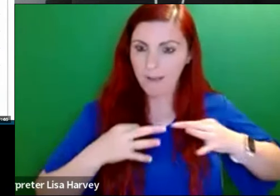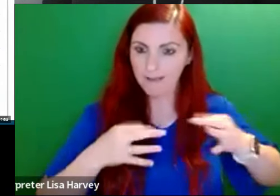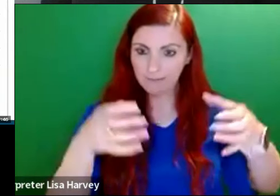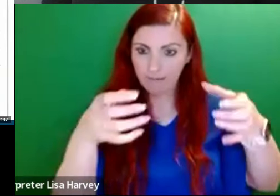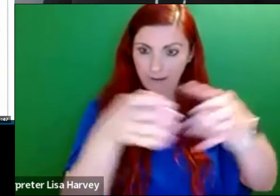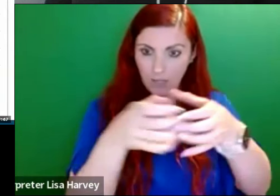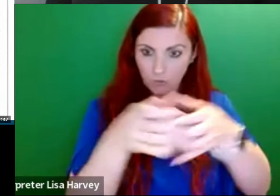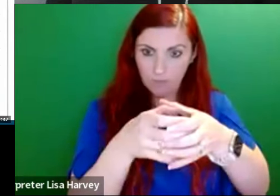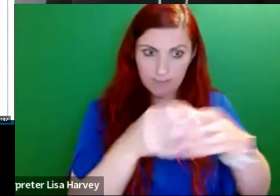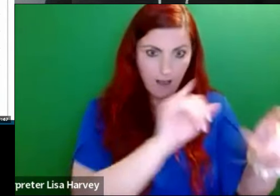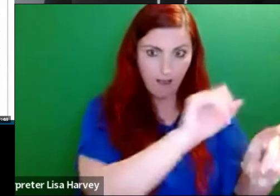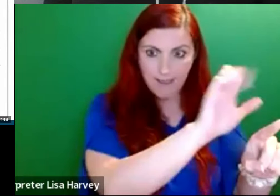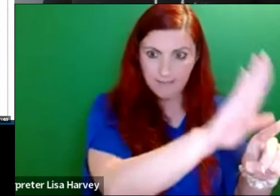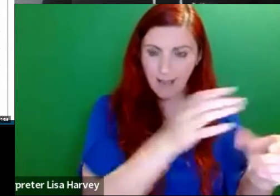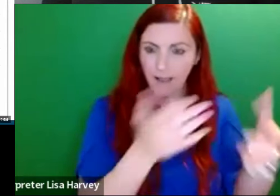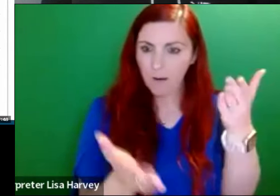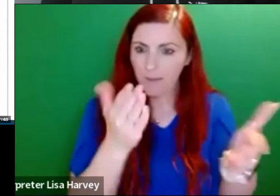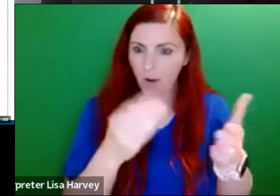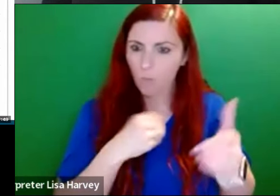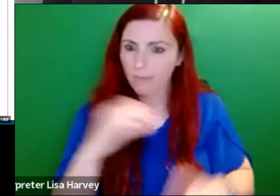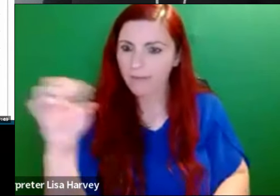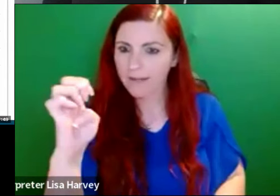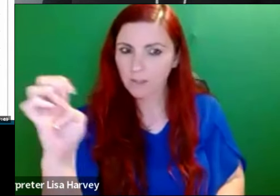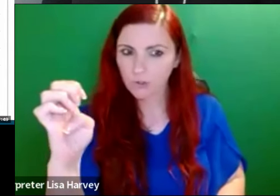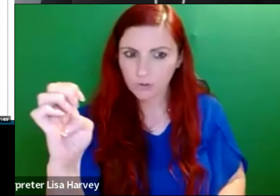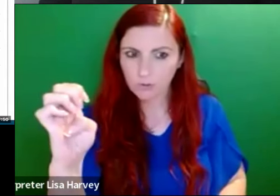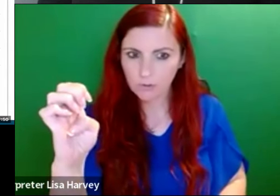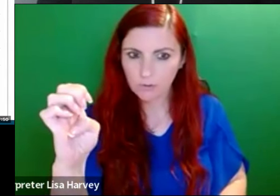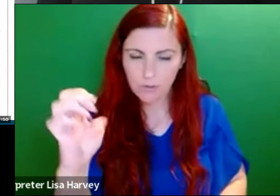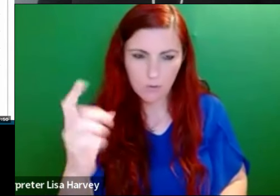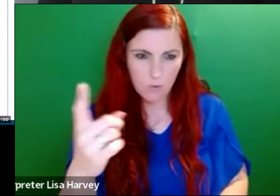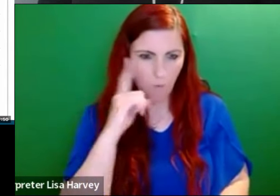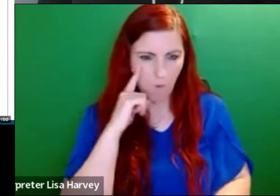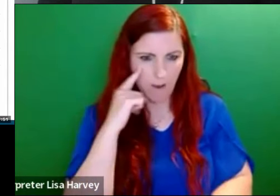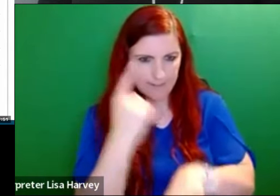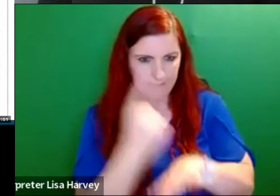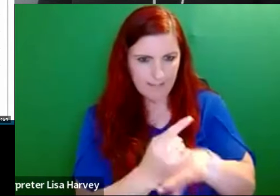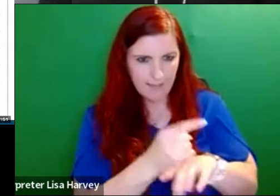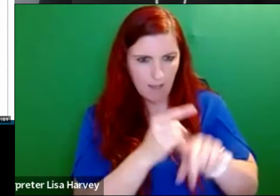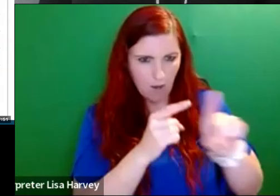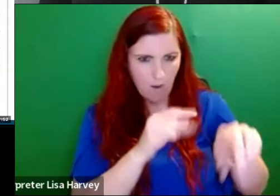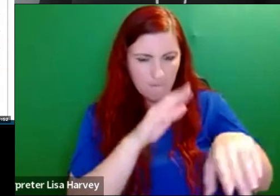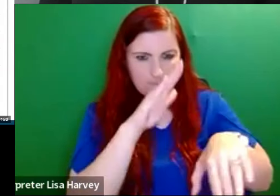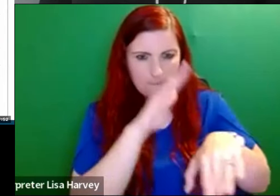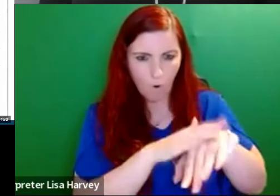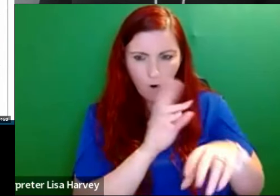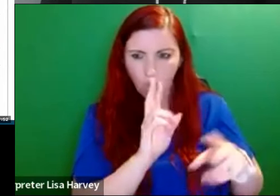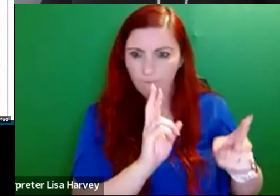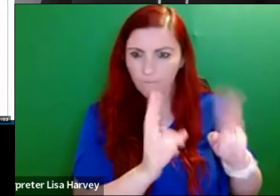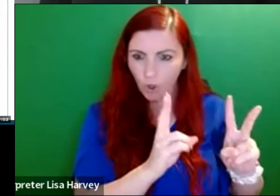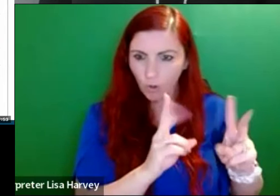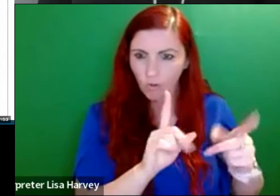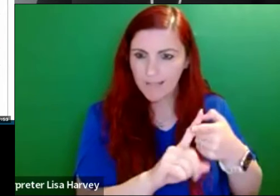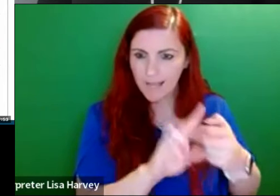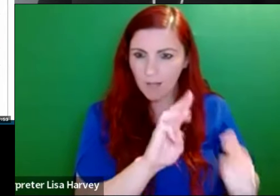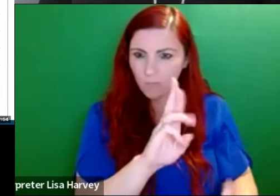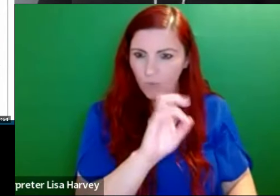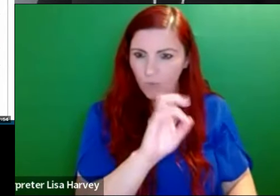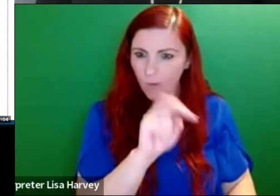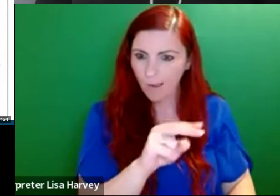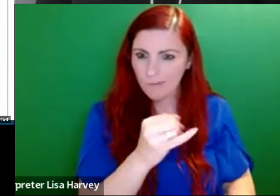English. And what we can see here is that there's more verbs and pronouns for our sign